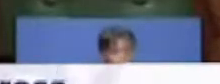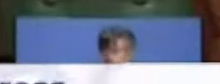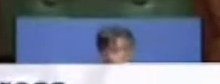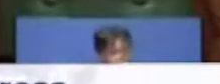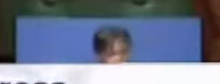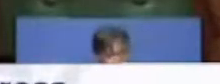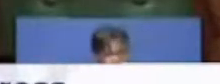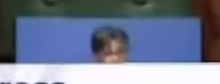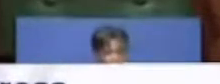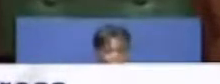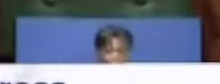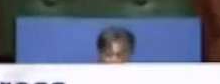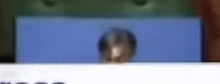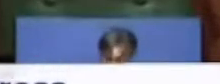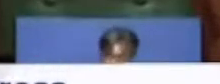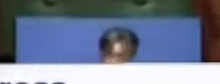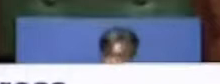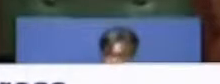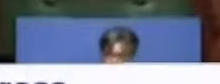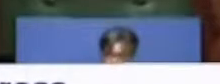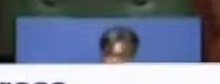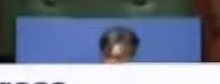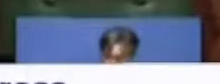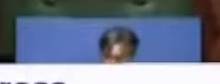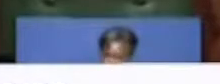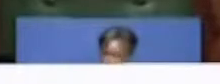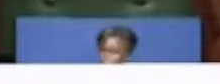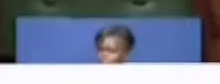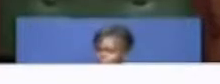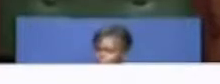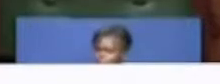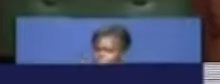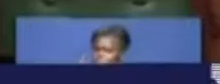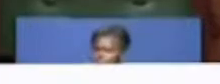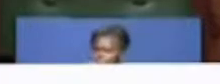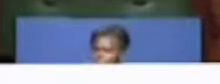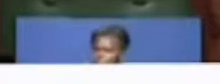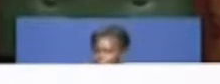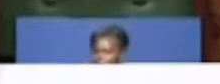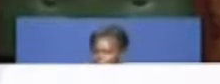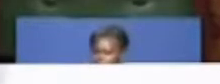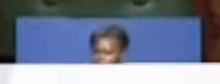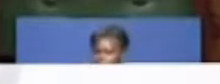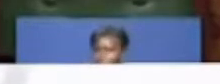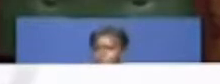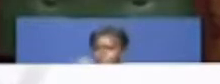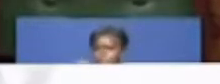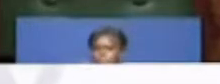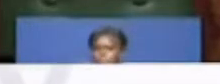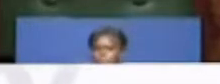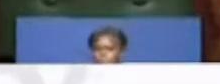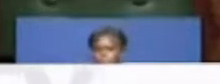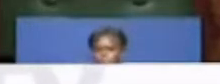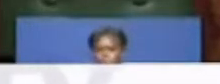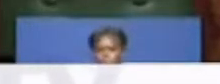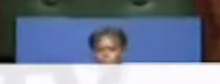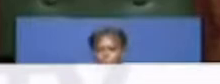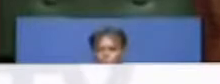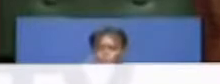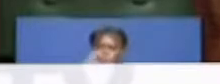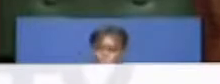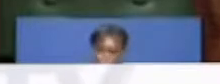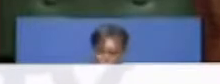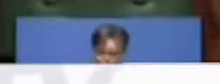Next month, we will be celebrating 30 years of political pluralism gained following